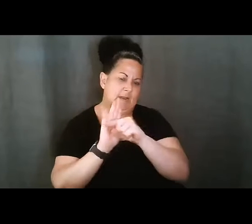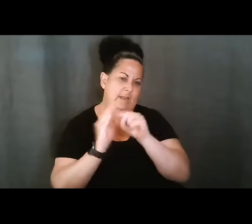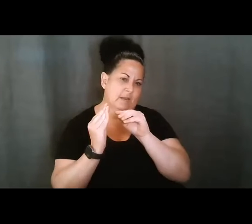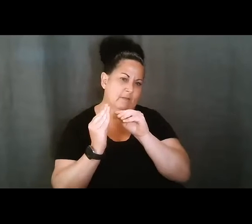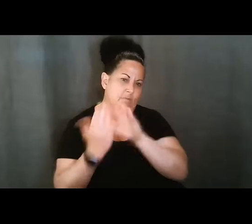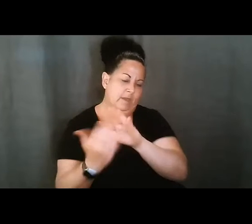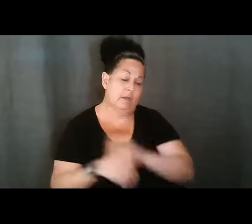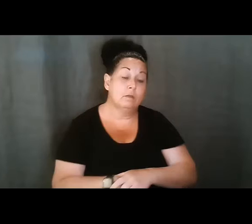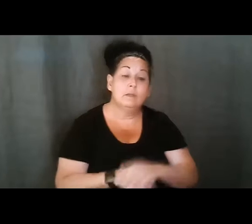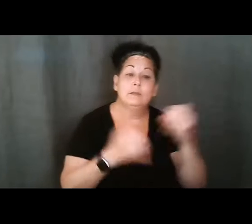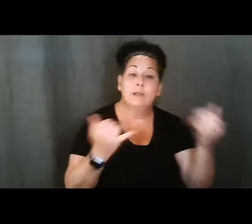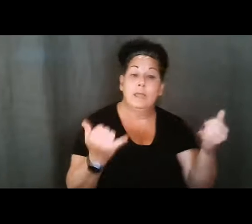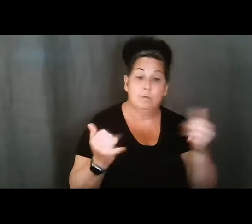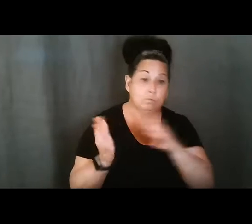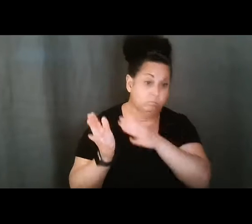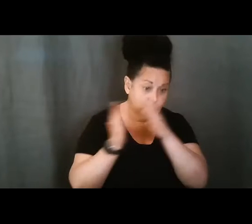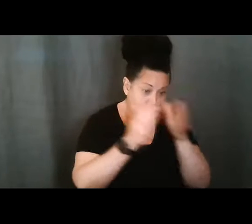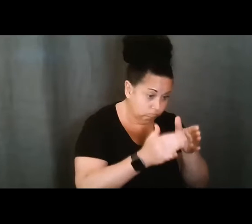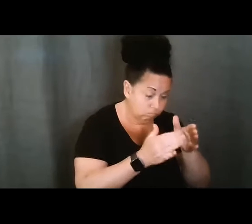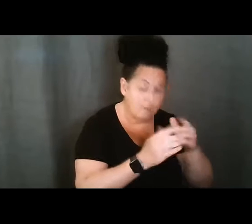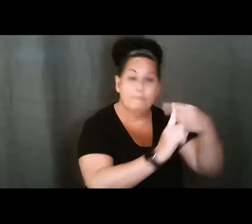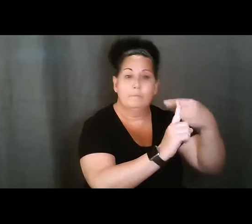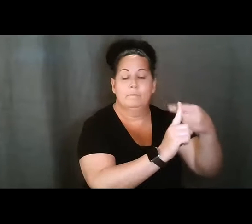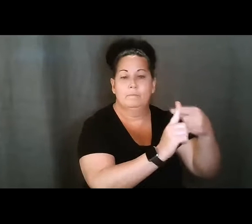life in a positive way.